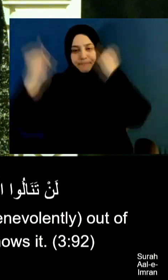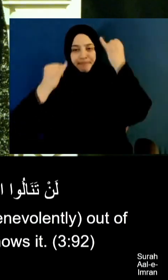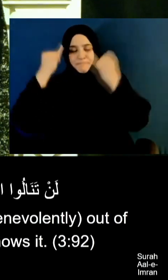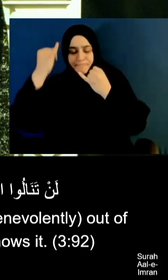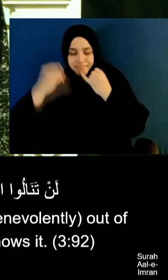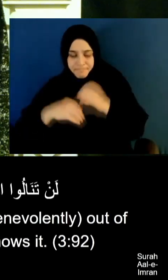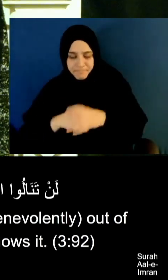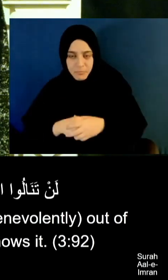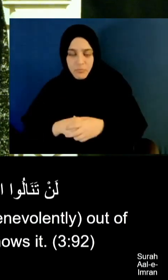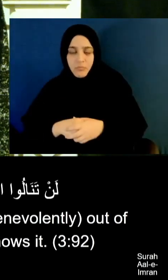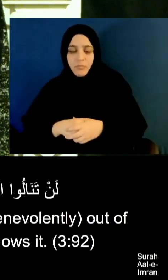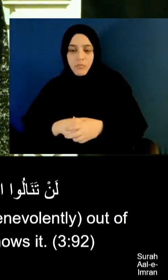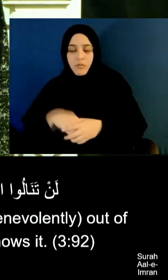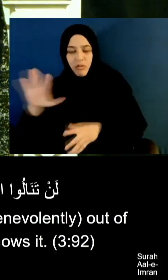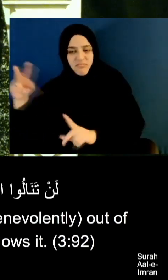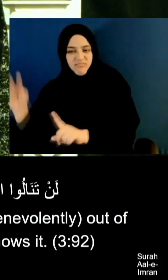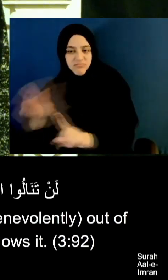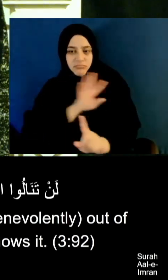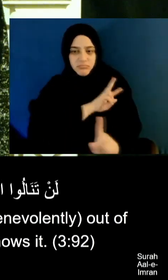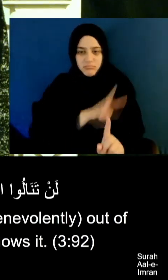Third example on ideology is what?